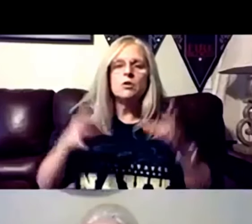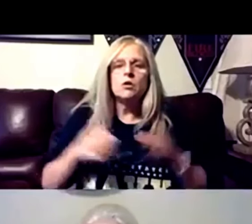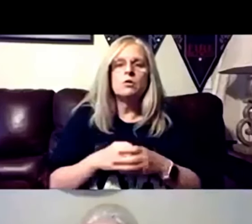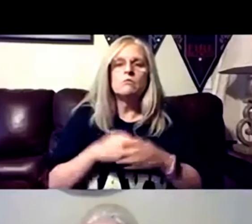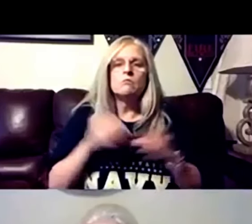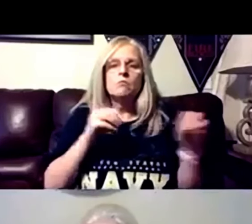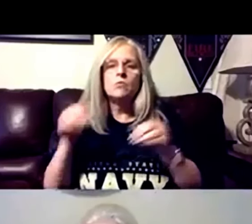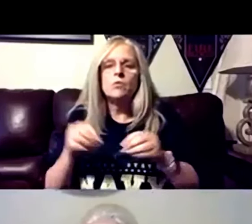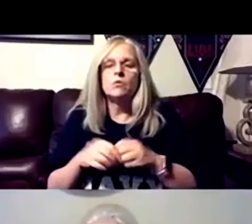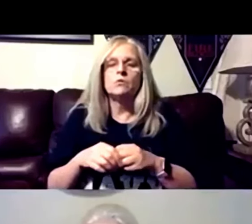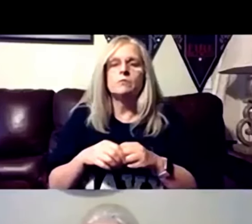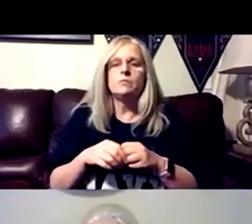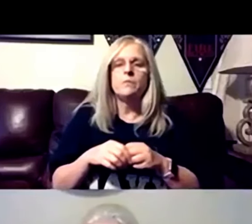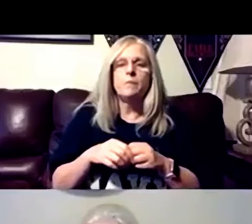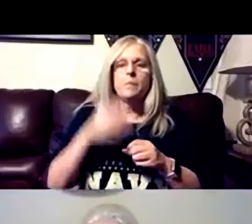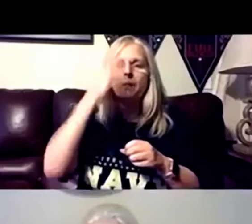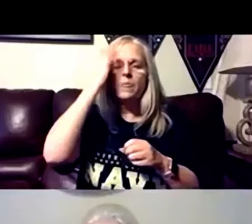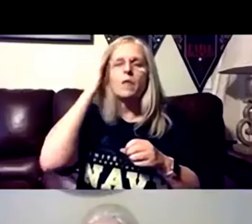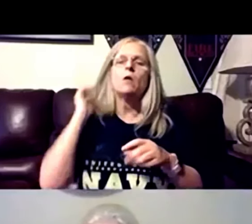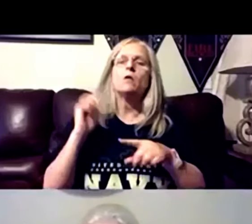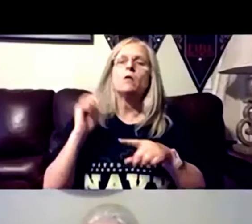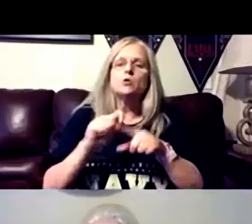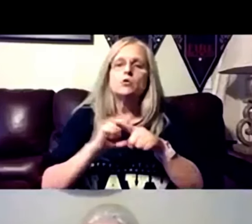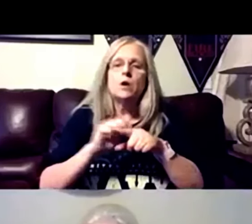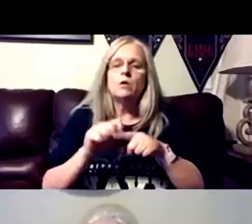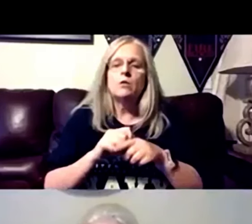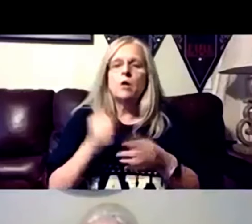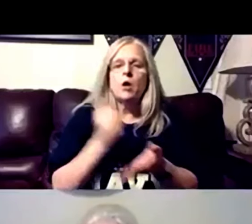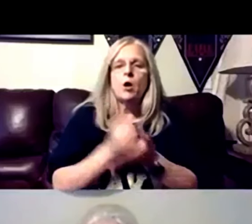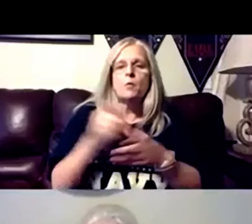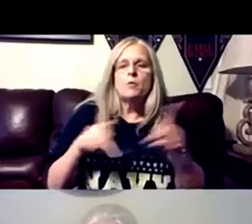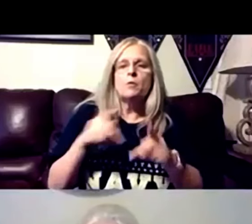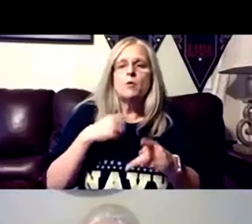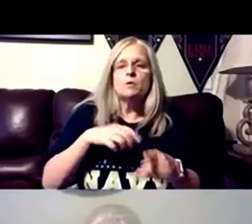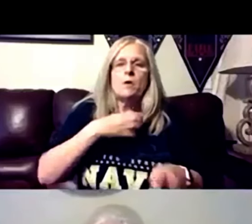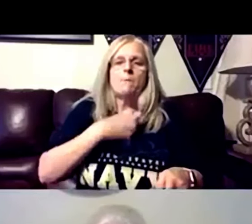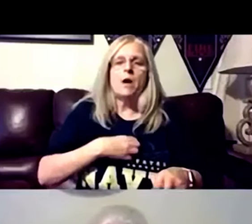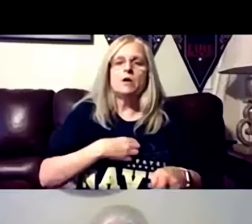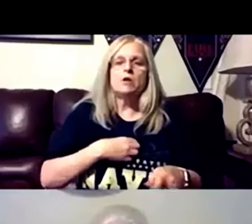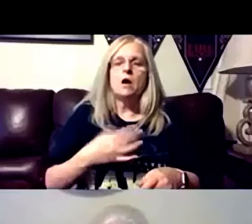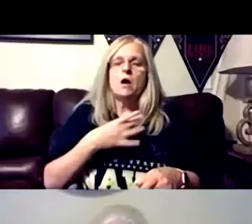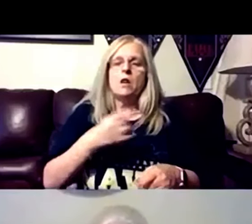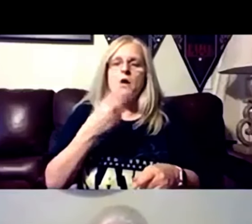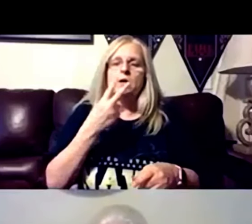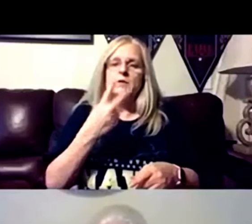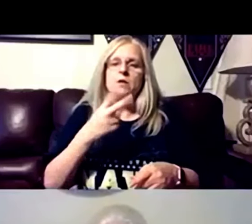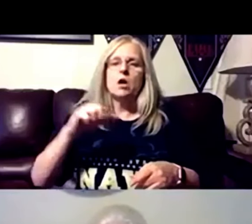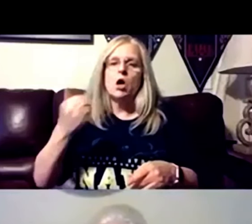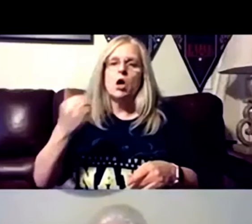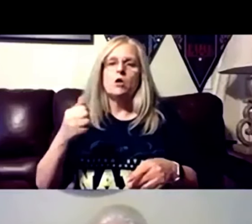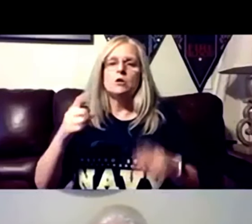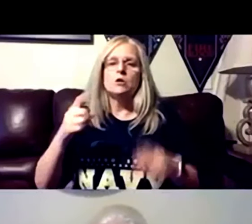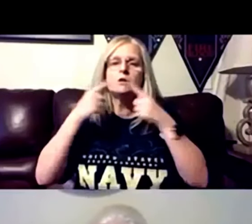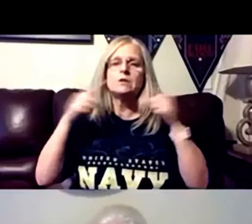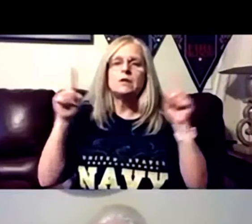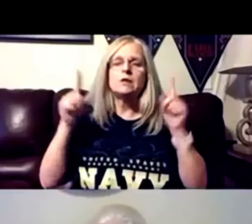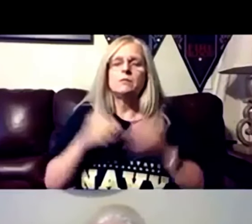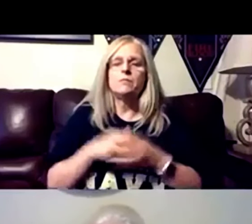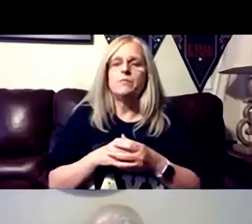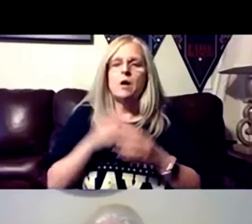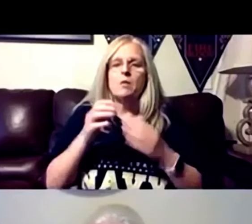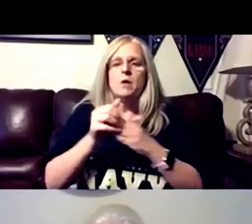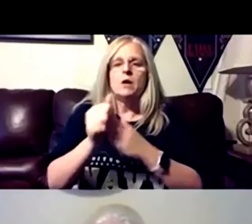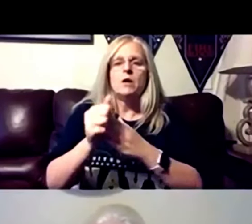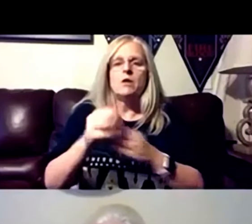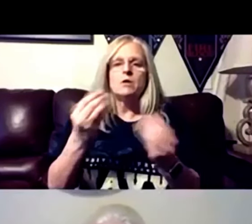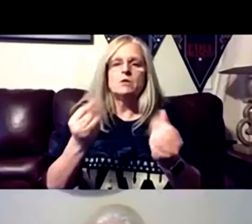trainer, all of that, because helping people is my passion. You know, I like to see others succeed. And, you know, I've been a leader in several